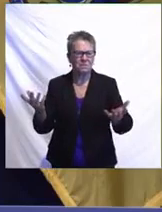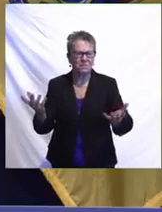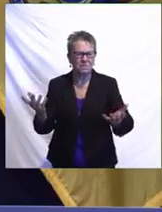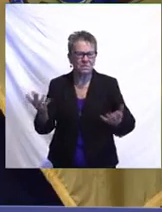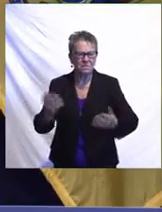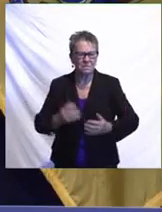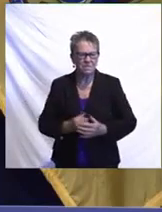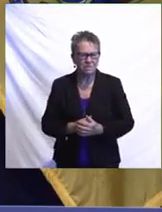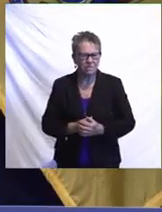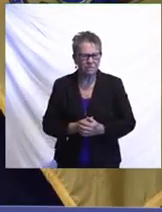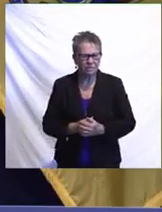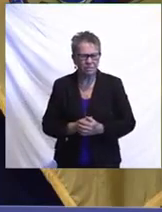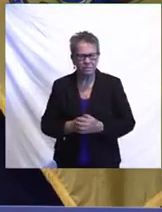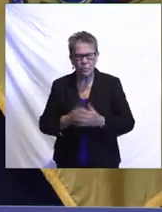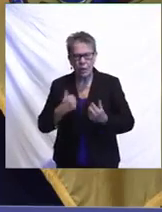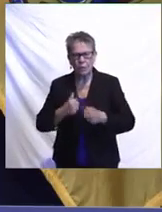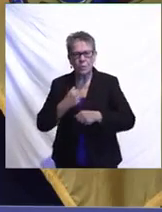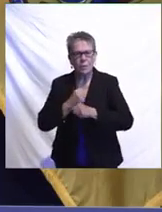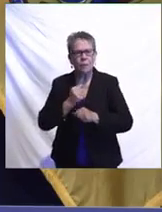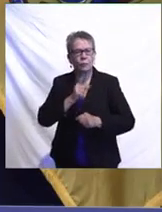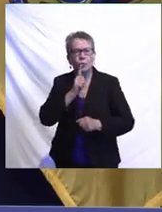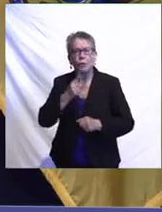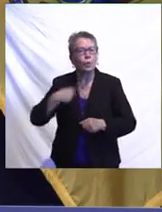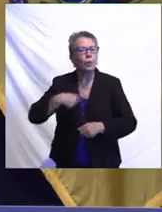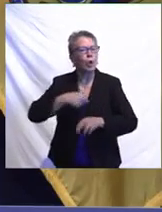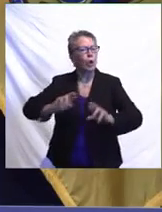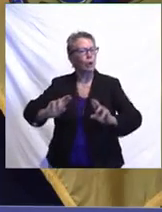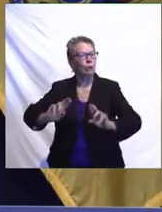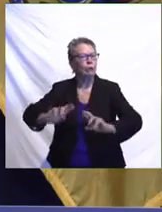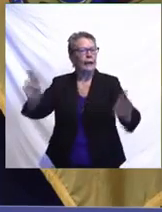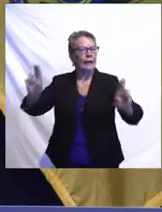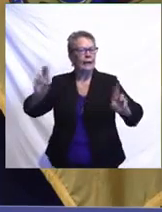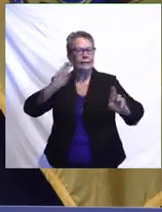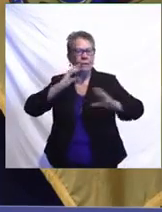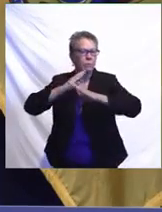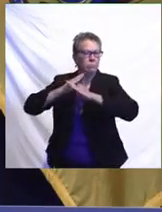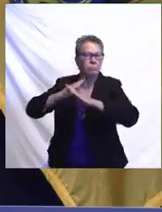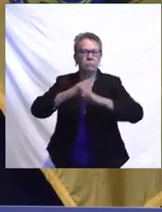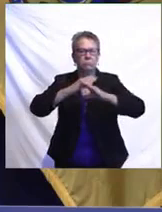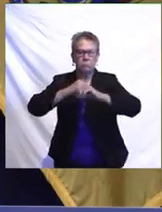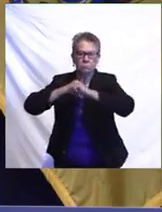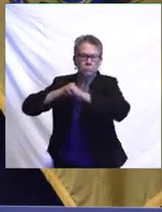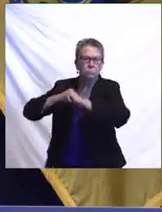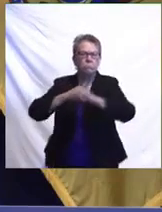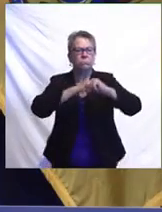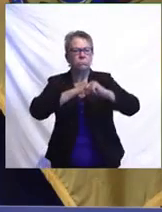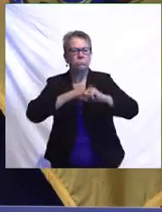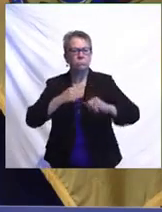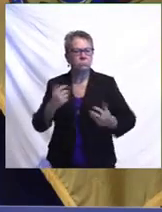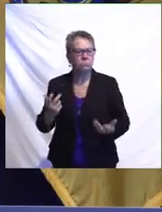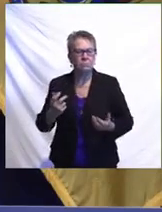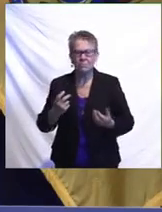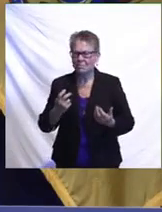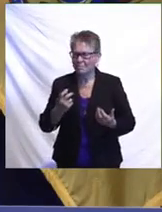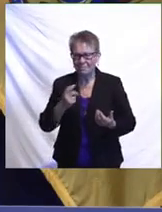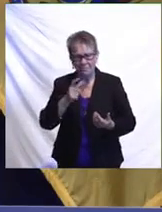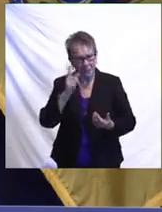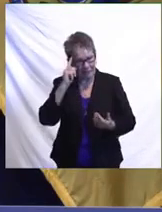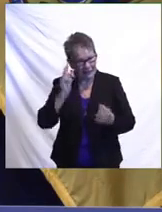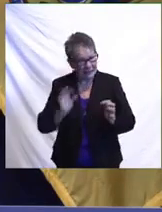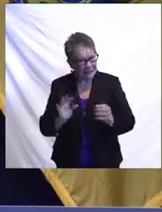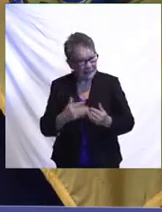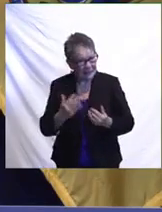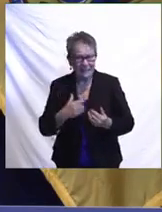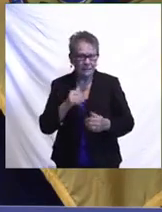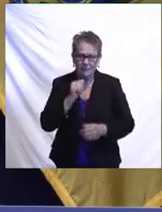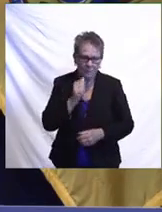the right response or the right preemptive step. And so that's a challenge. But I'd be worried, frankly, given